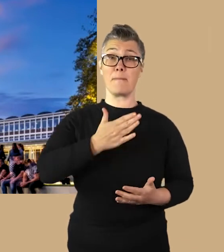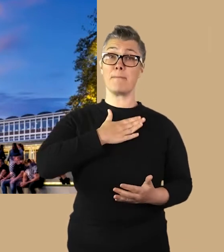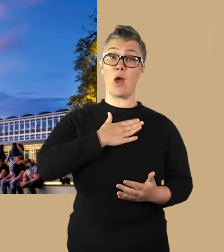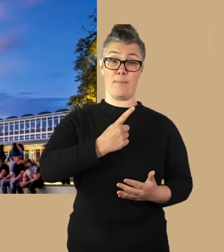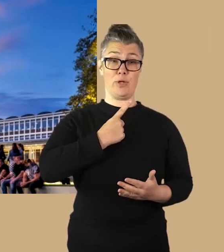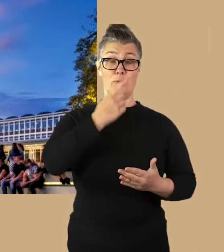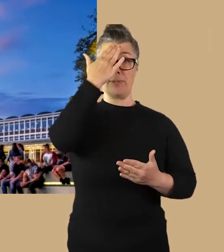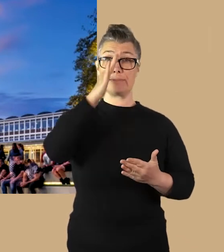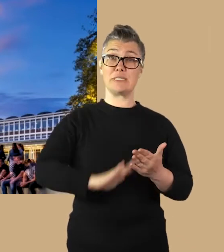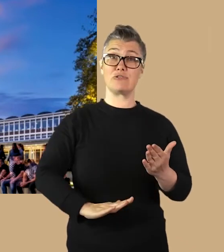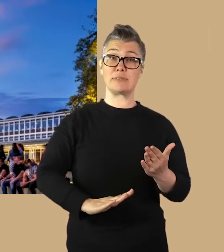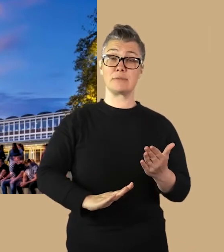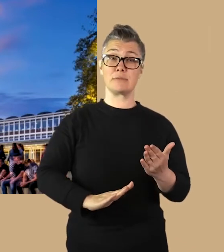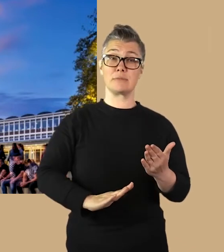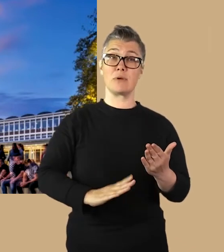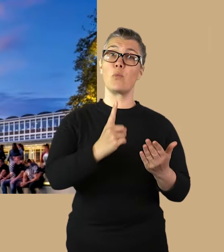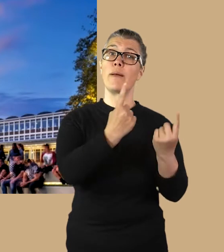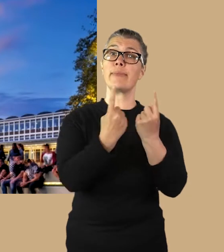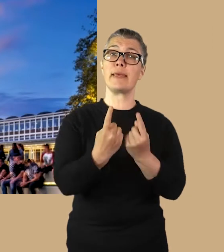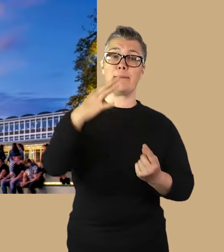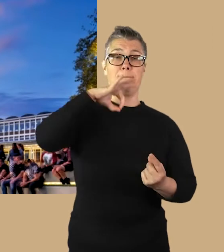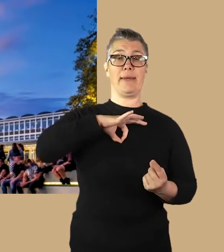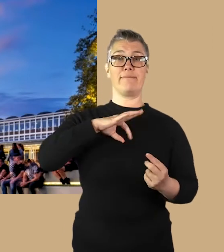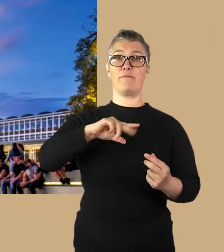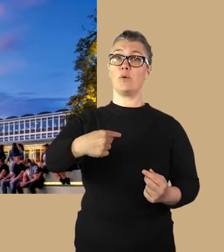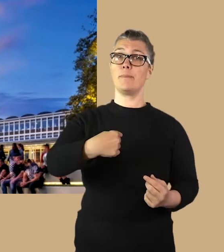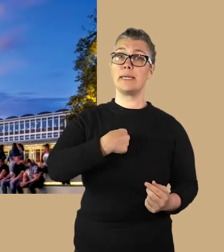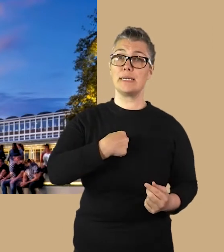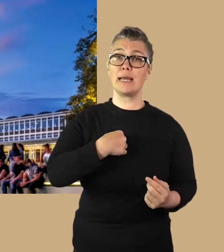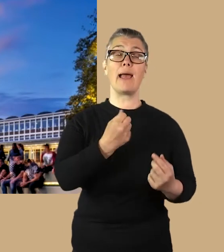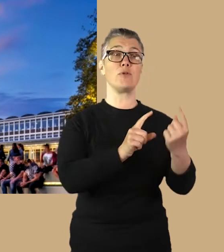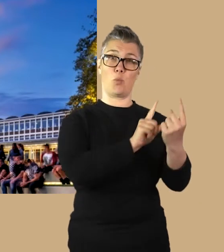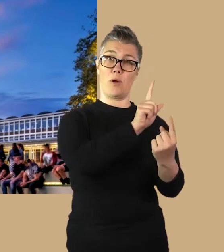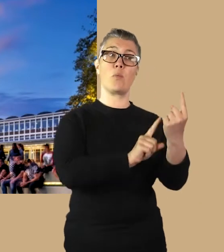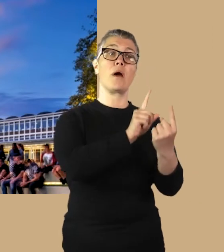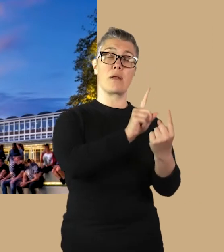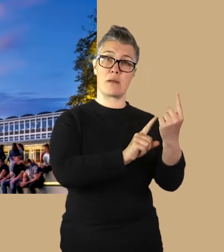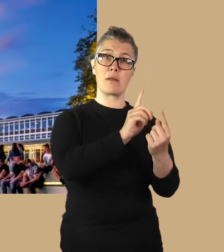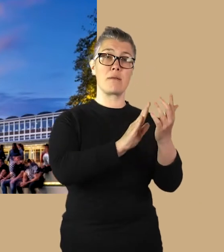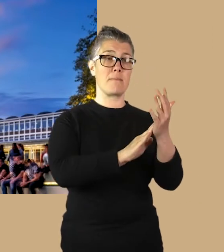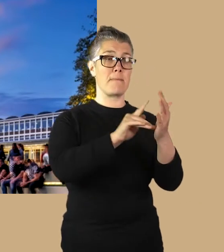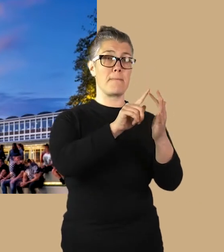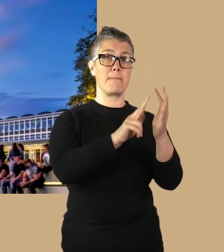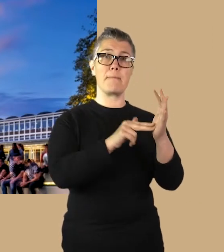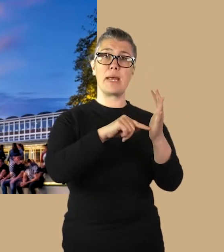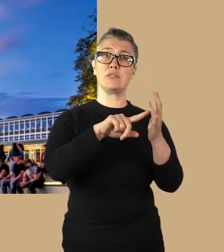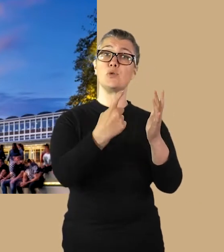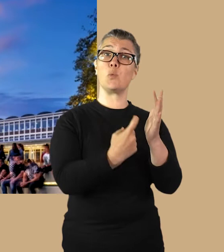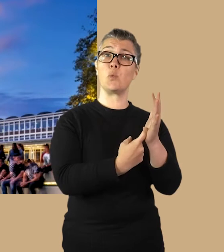personal experience, what has actually benefited me was having a one-on-one